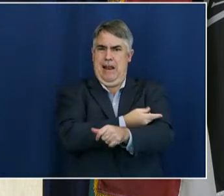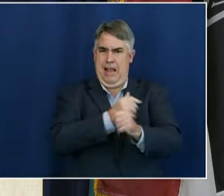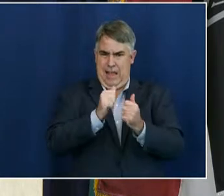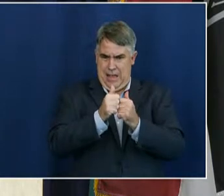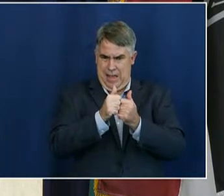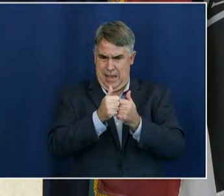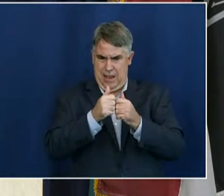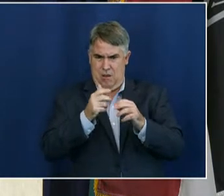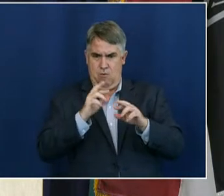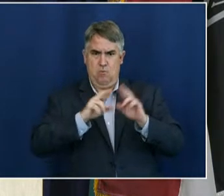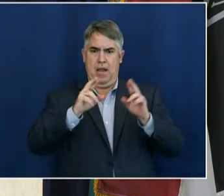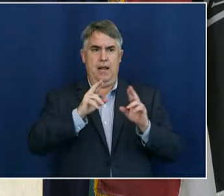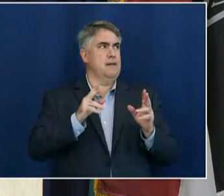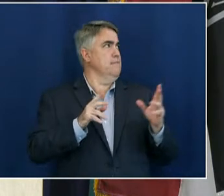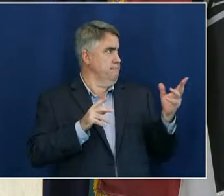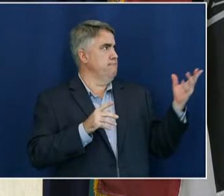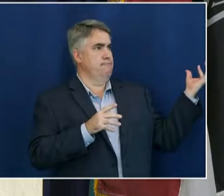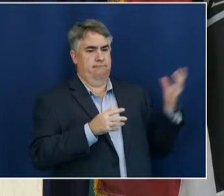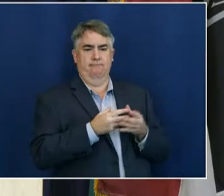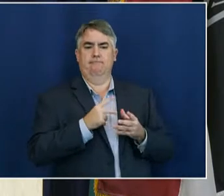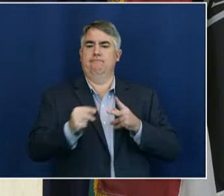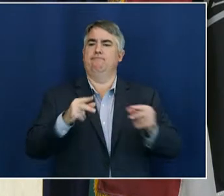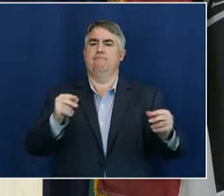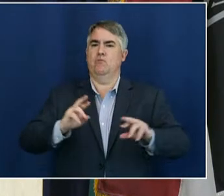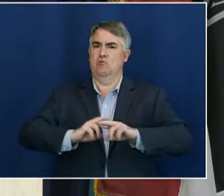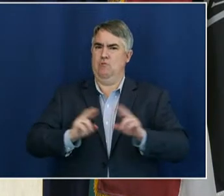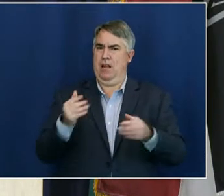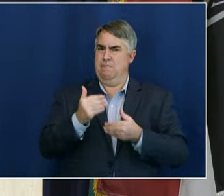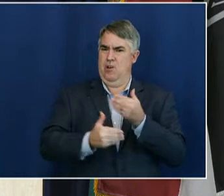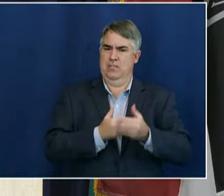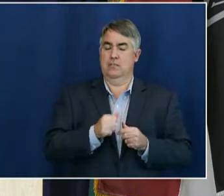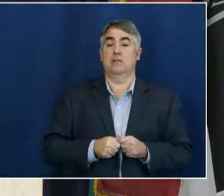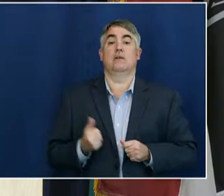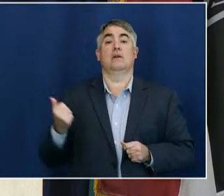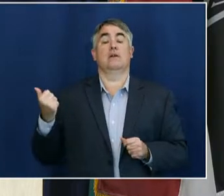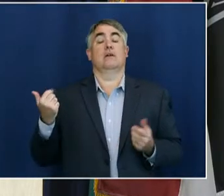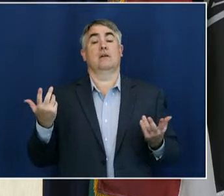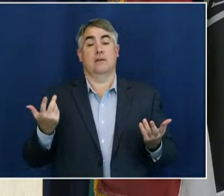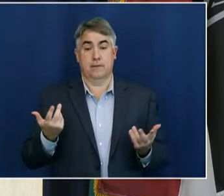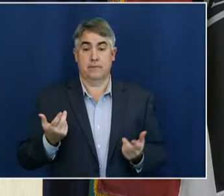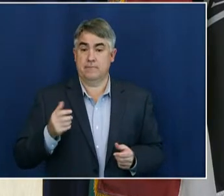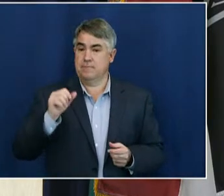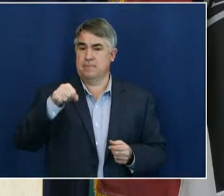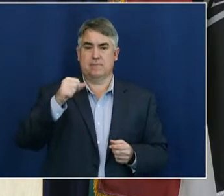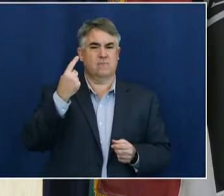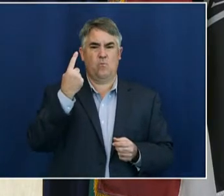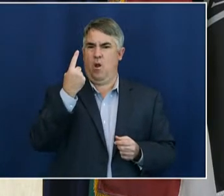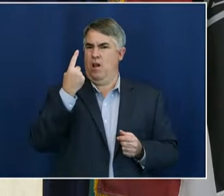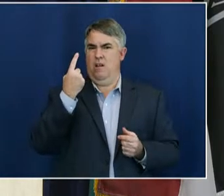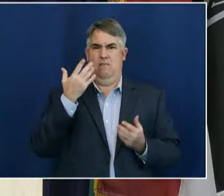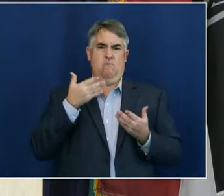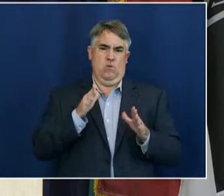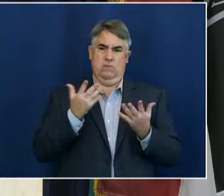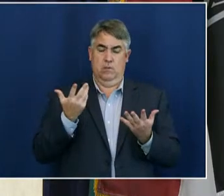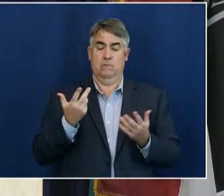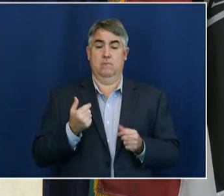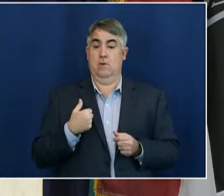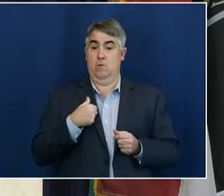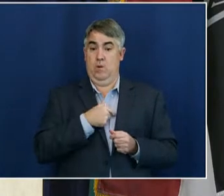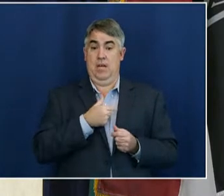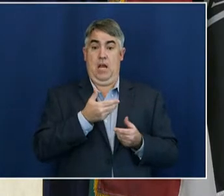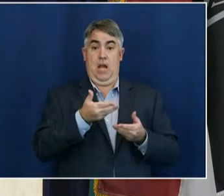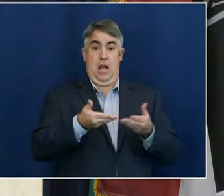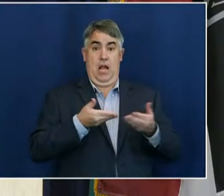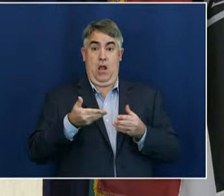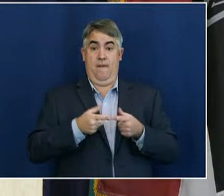weekend in the North County? Yeah, so it's a multi-pronged approach. Part of it is using healthcare workers from our partners.